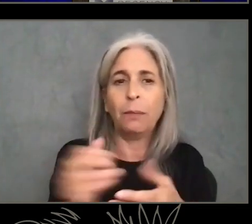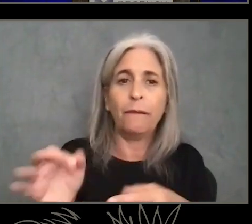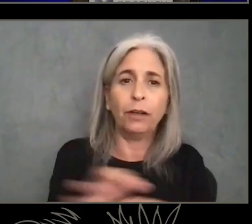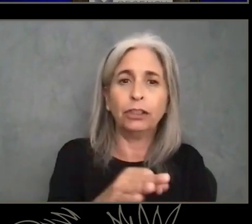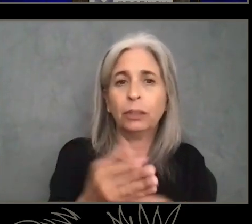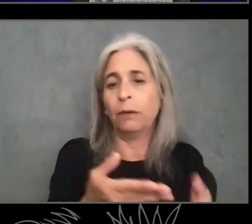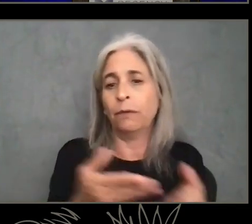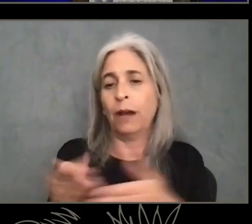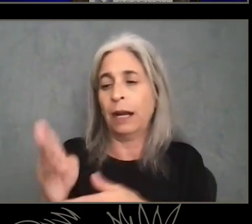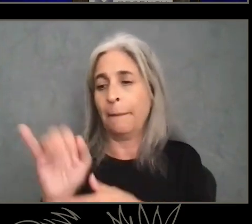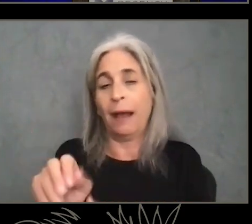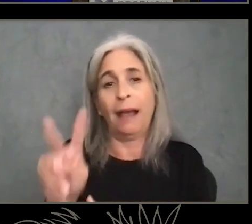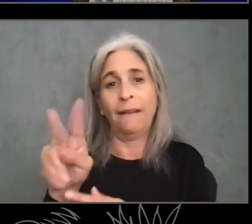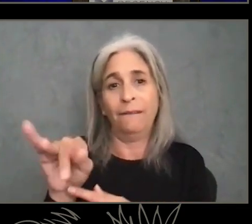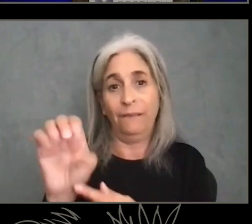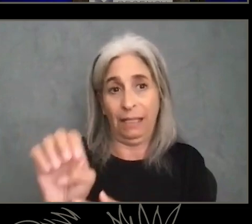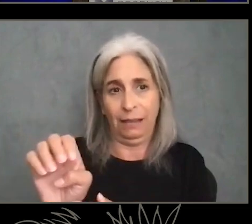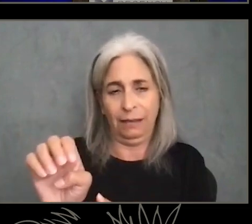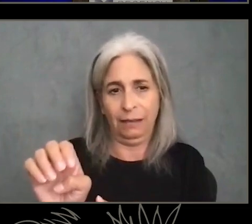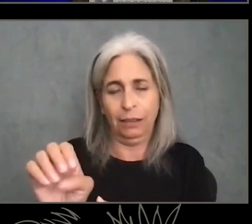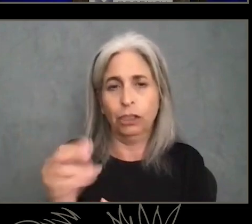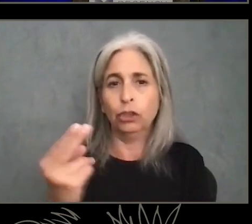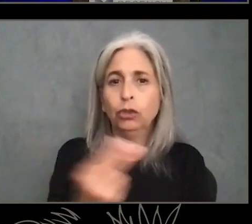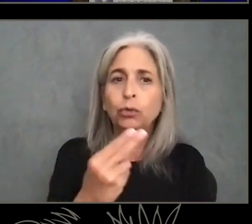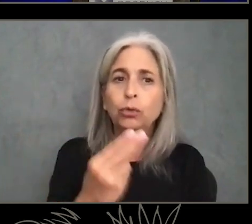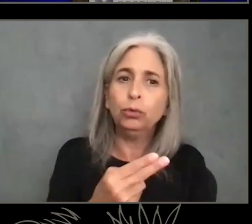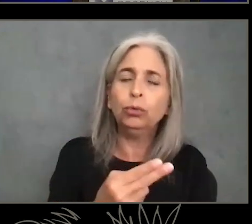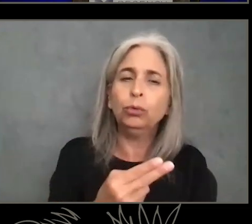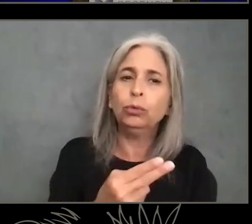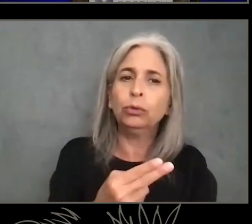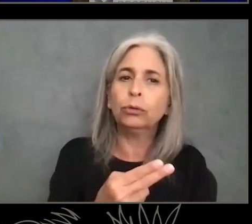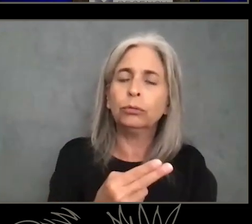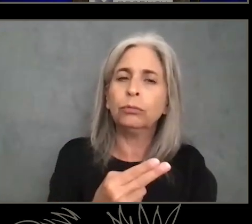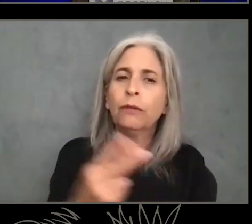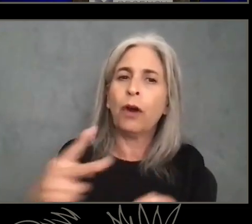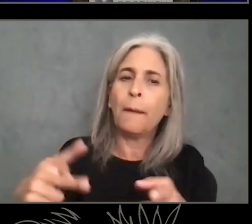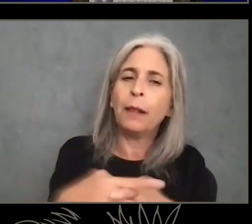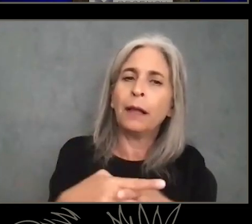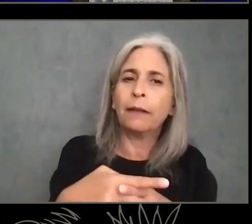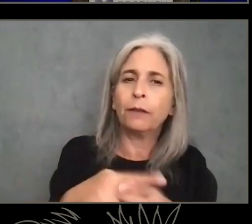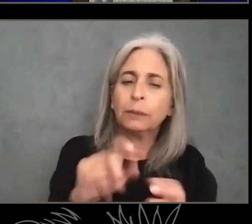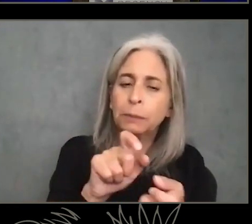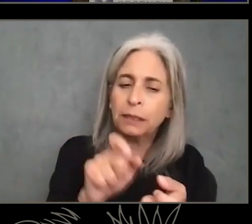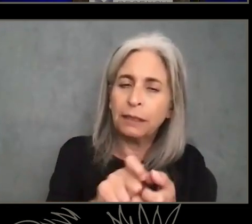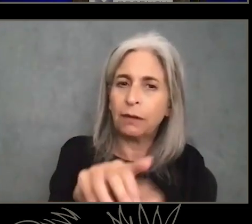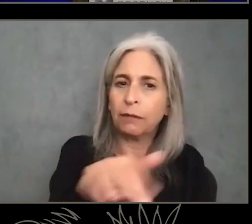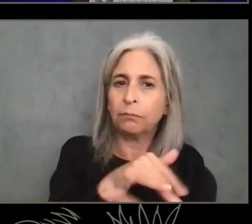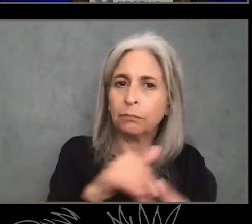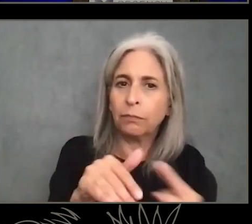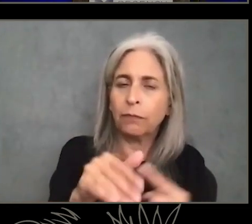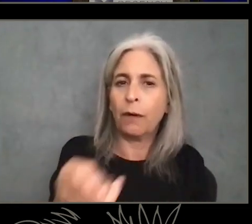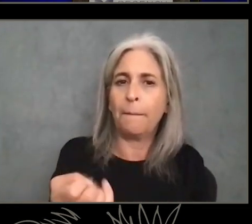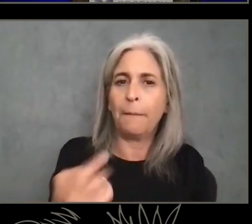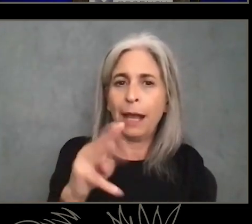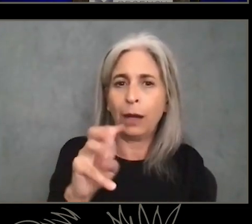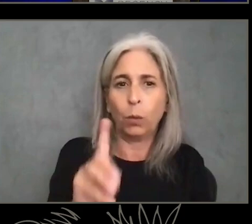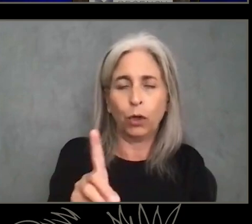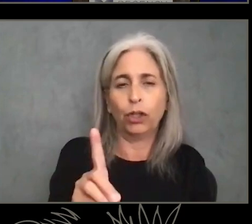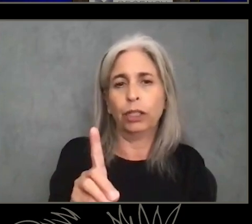Vite that you can use to target a plugin for a specific environment for backwards compatibility if